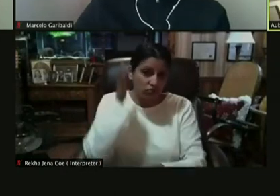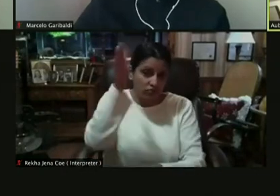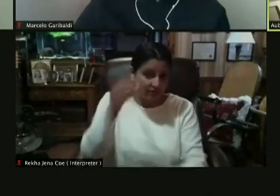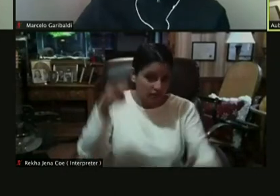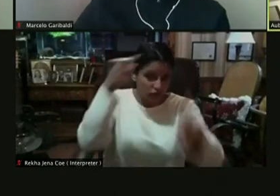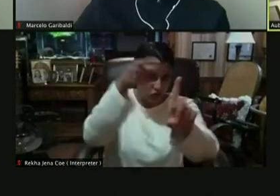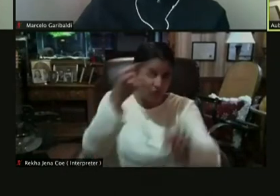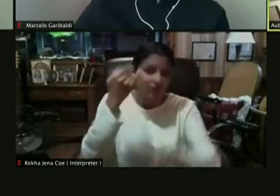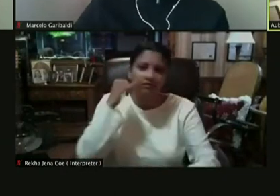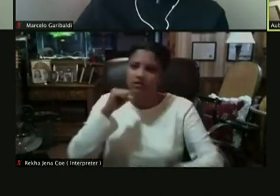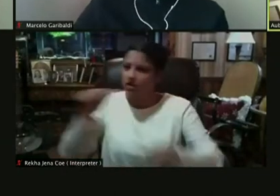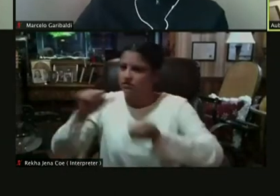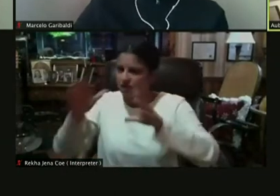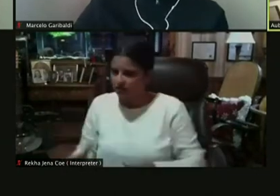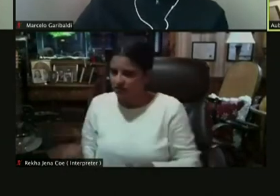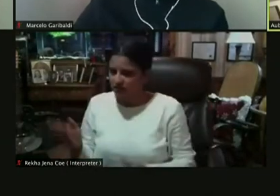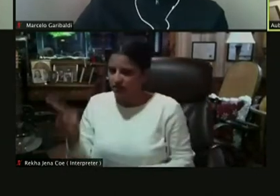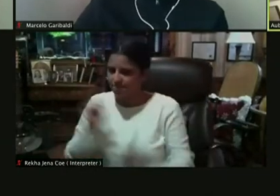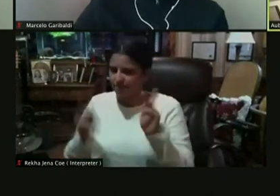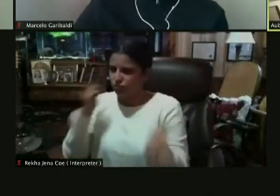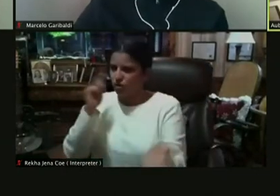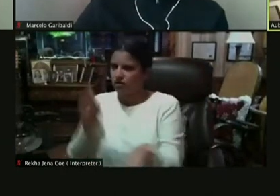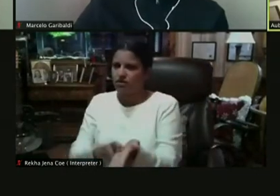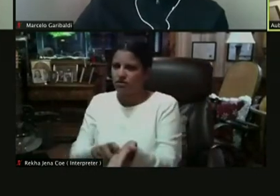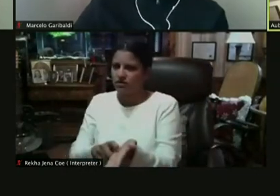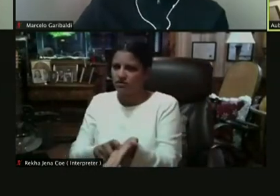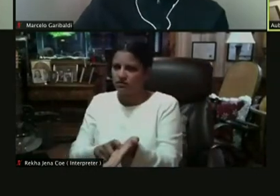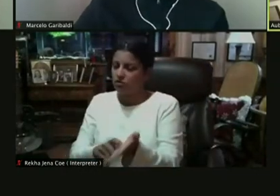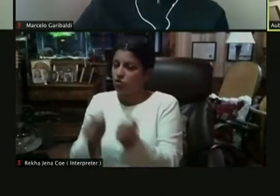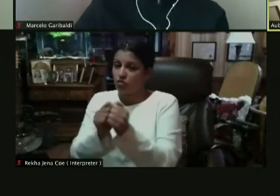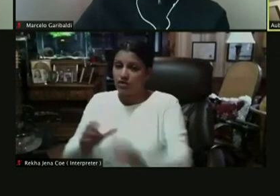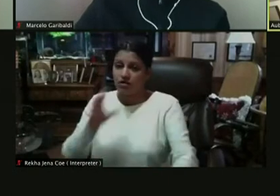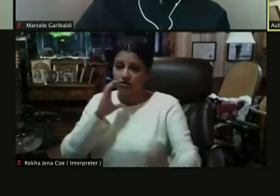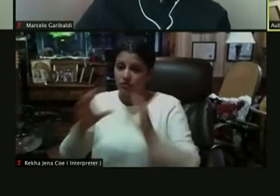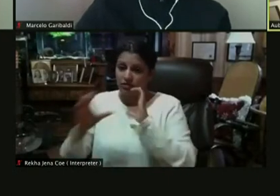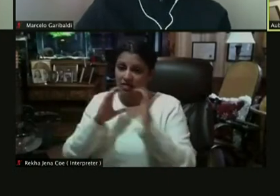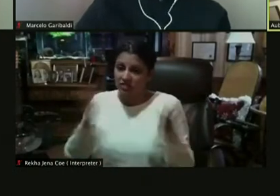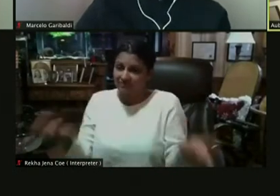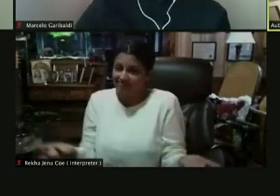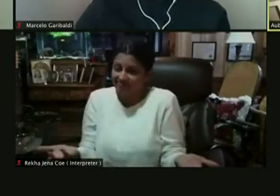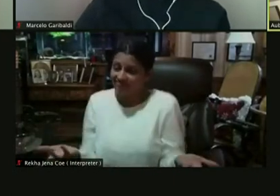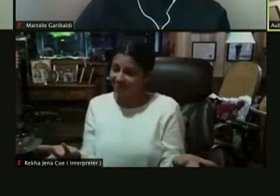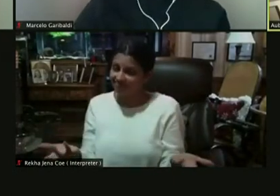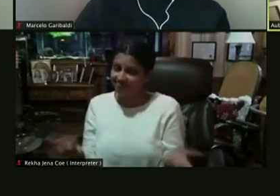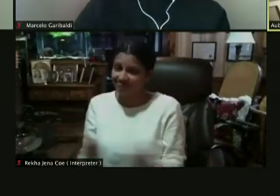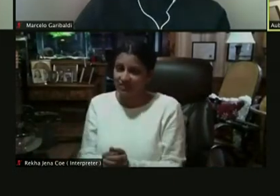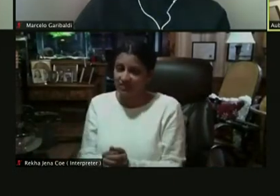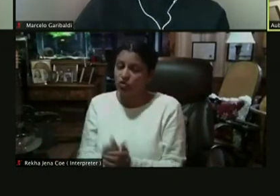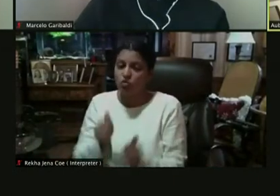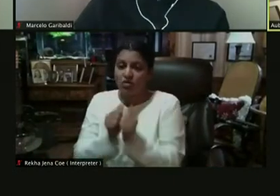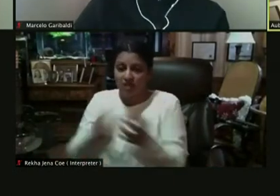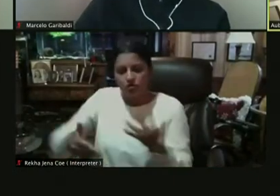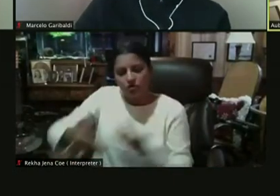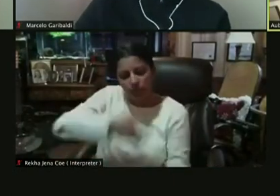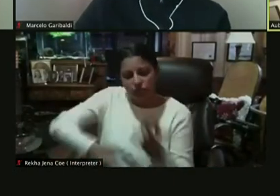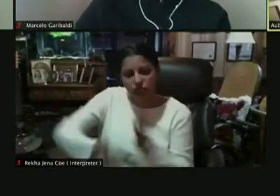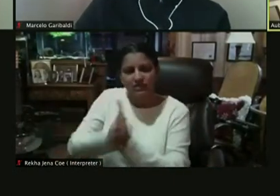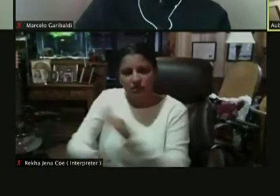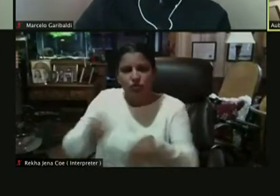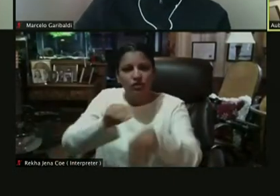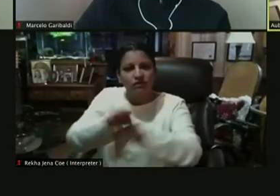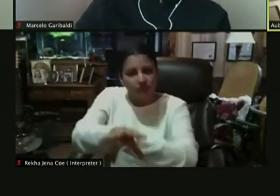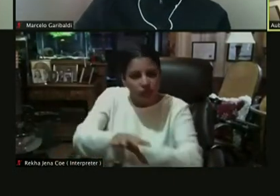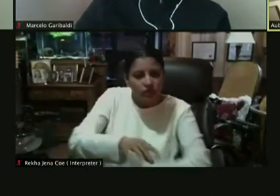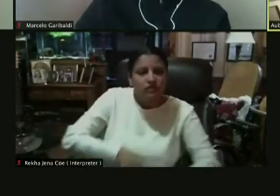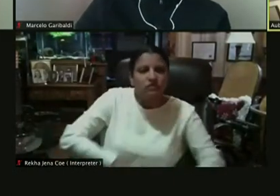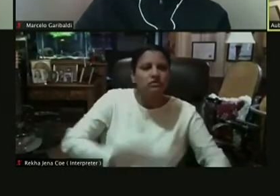scientists, recognize that communication skill and the interpersonal skills to influence, to communicate,